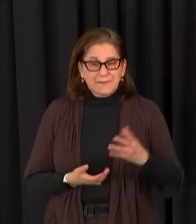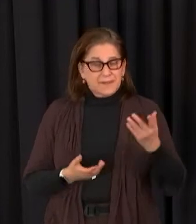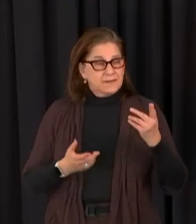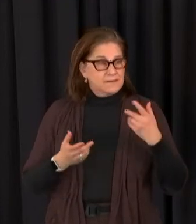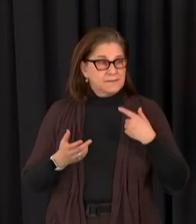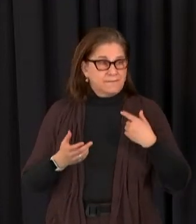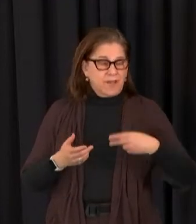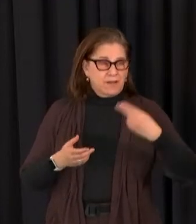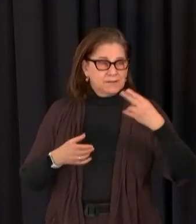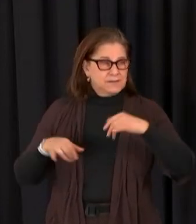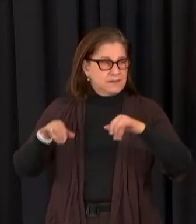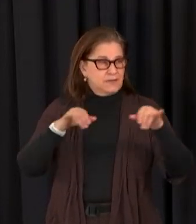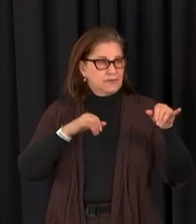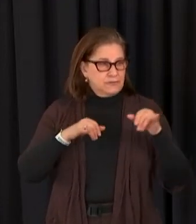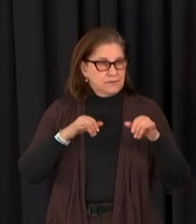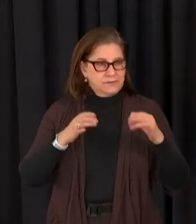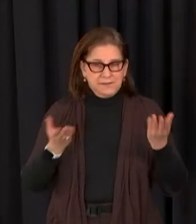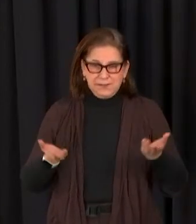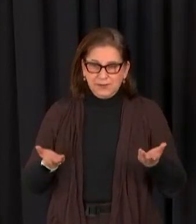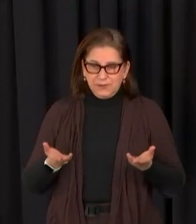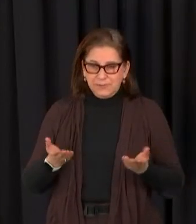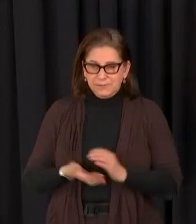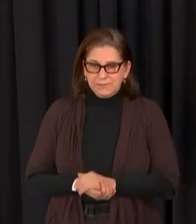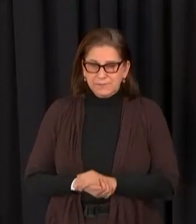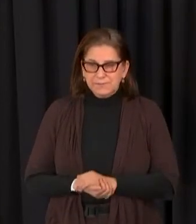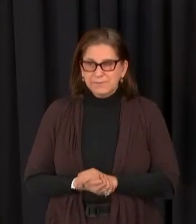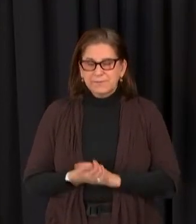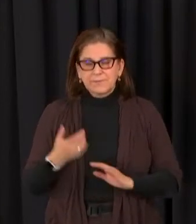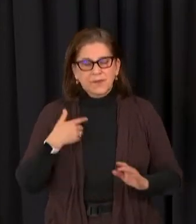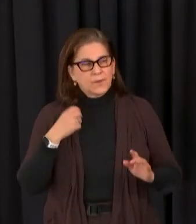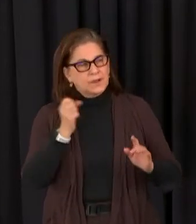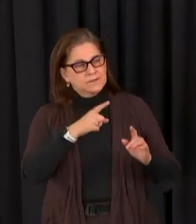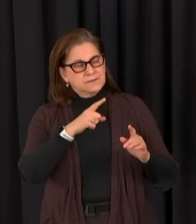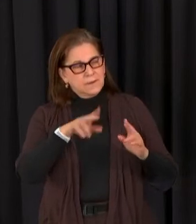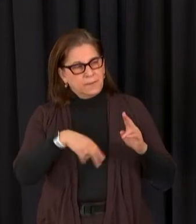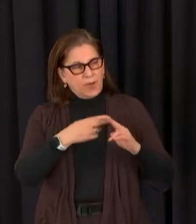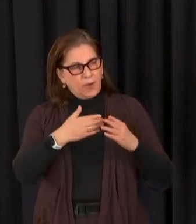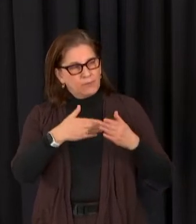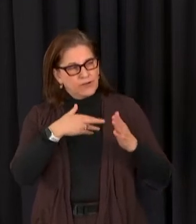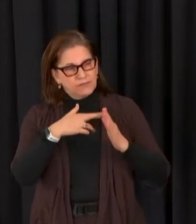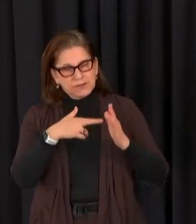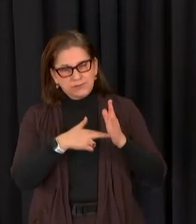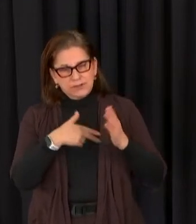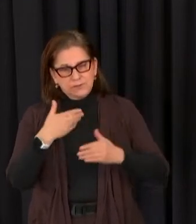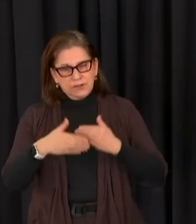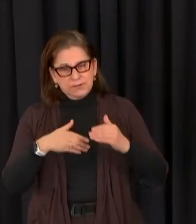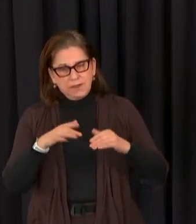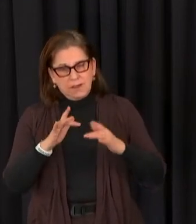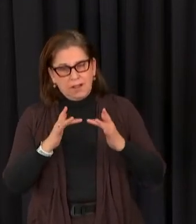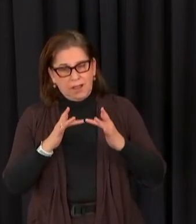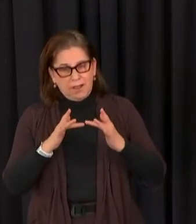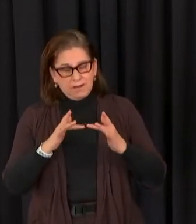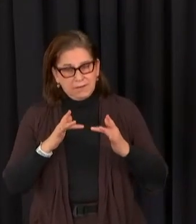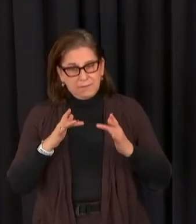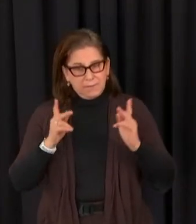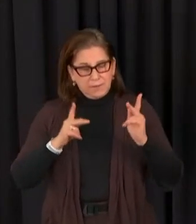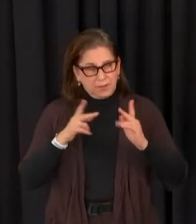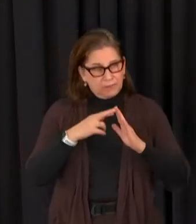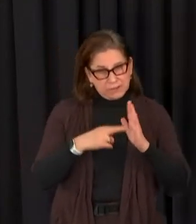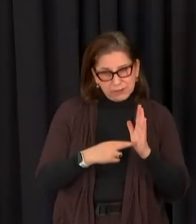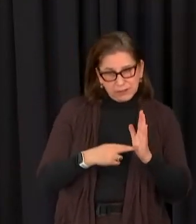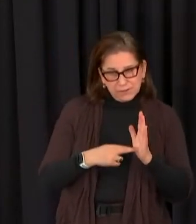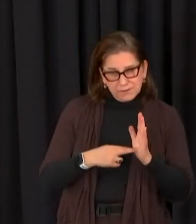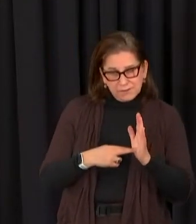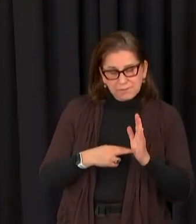do. And if I could ask about the pre-registration process for whoever's best to answer this question. One, can you clarify, if somebody is